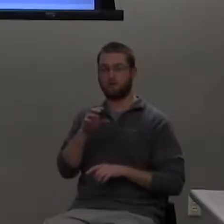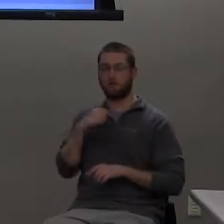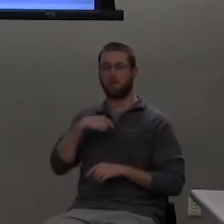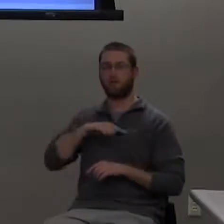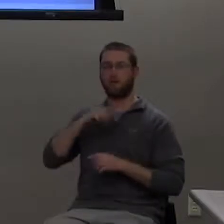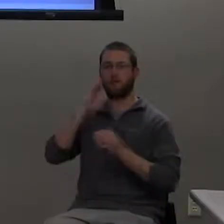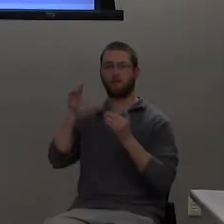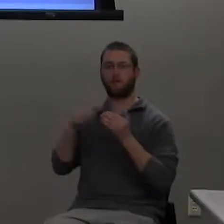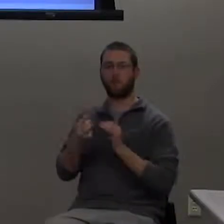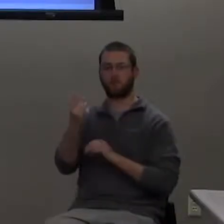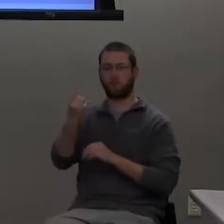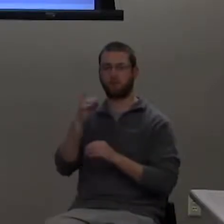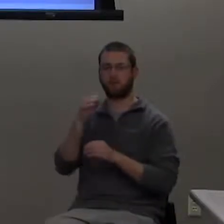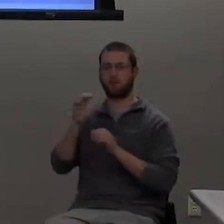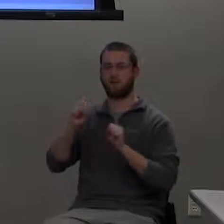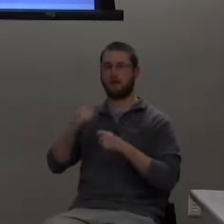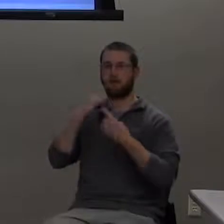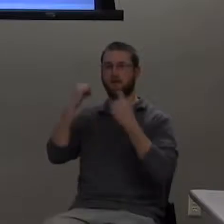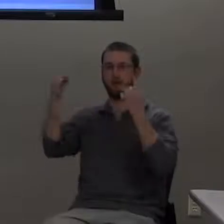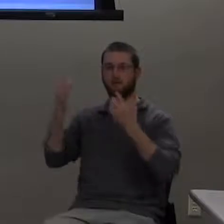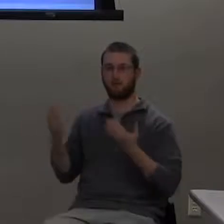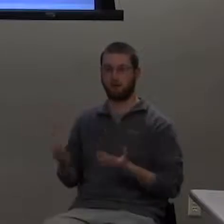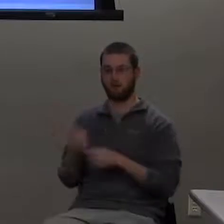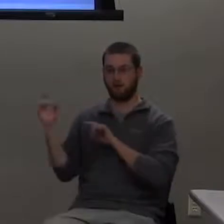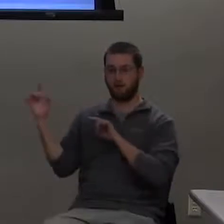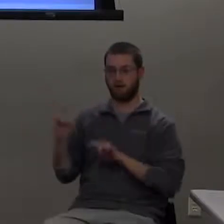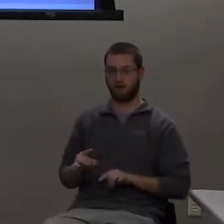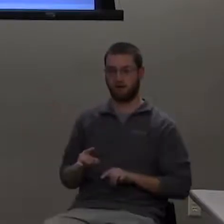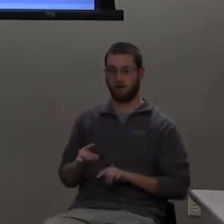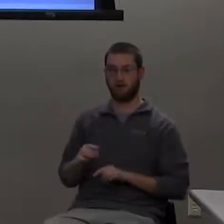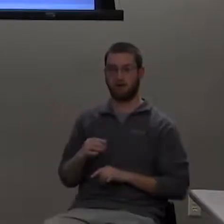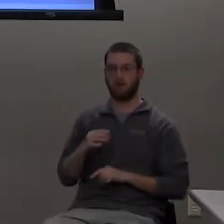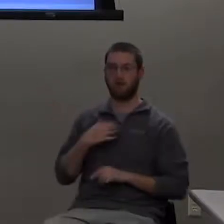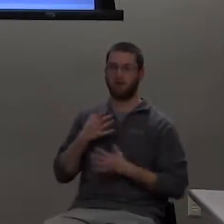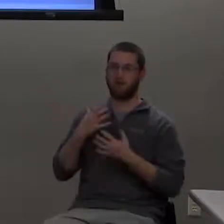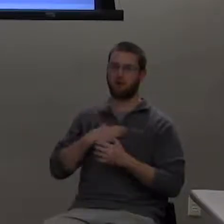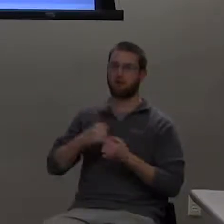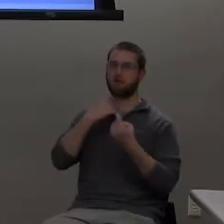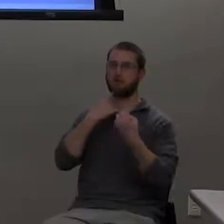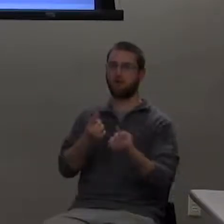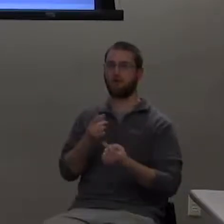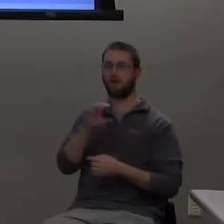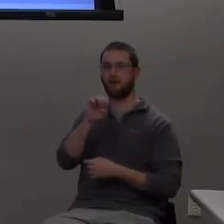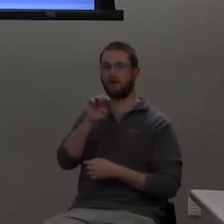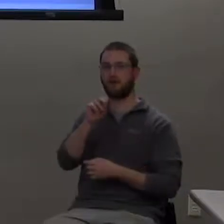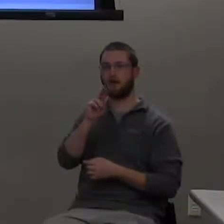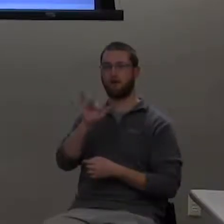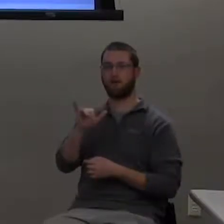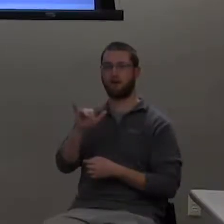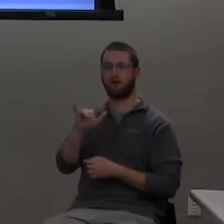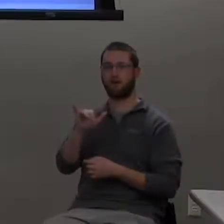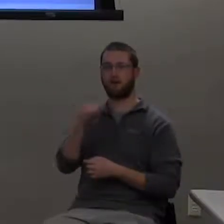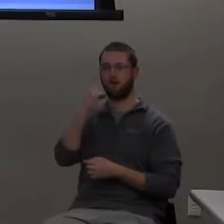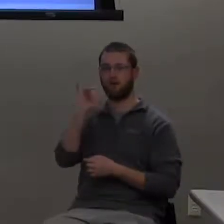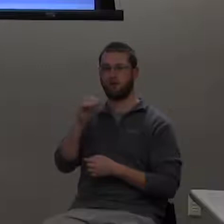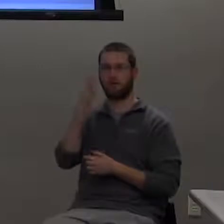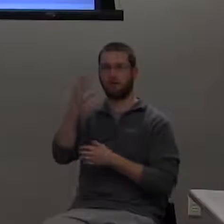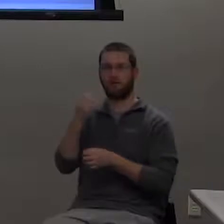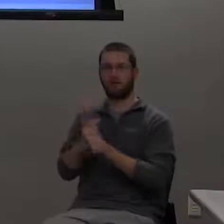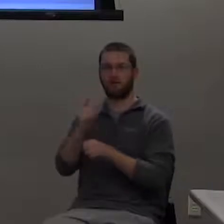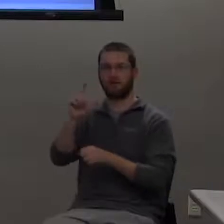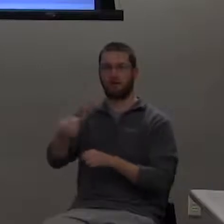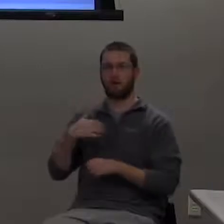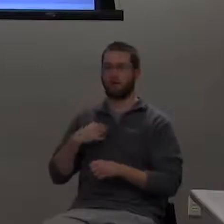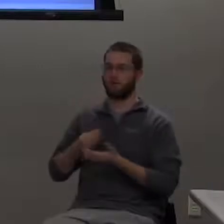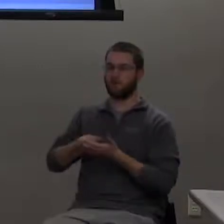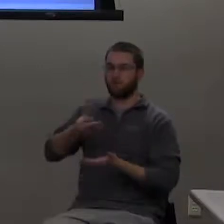could be successful here, all things being equal. I wish I could tell you what the economy would look like in 5 years. I'd be insanely wealthy and living somewhere in